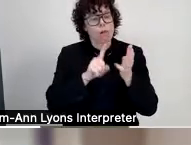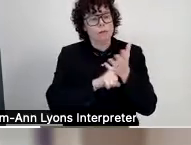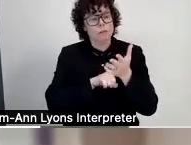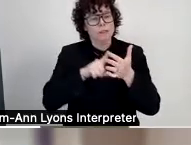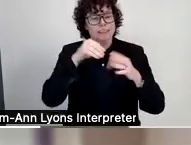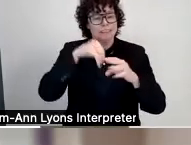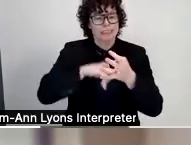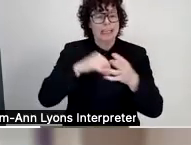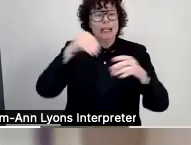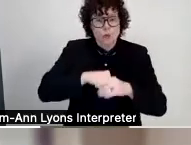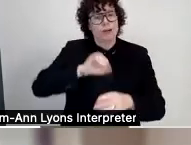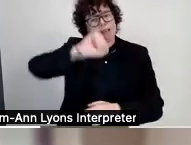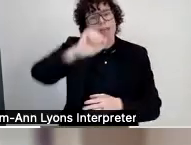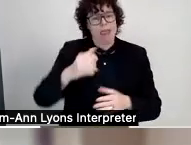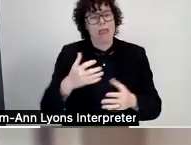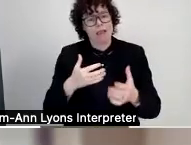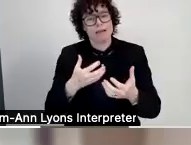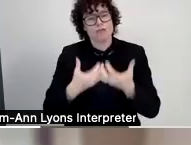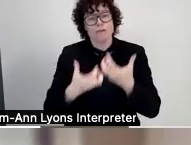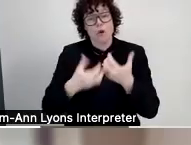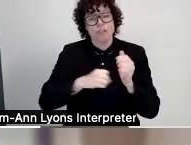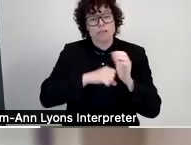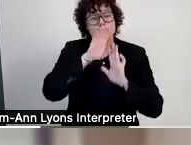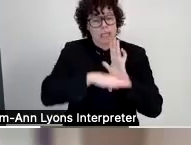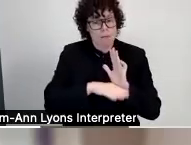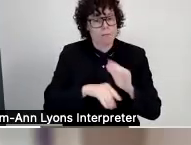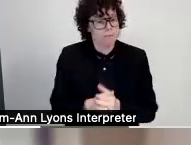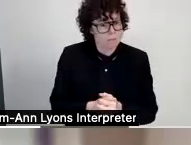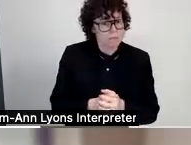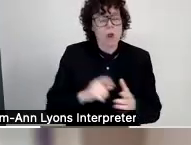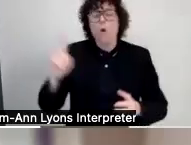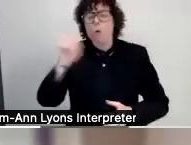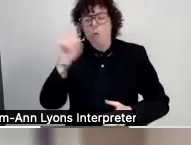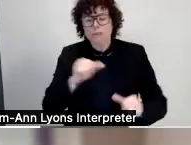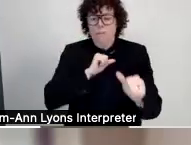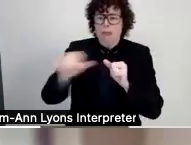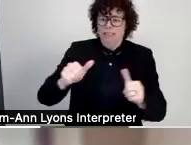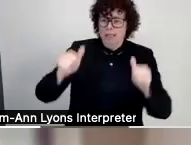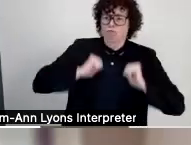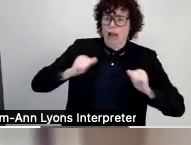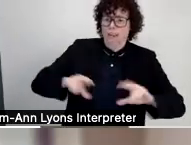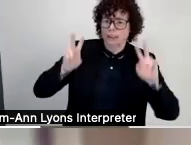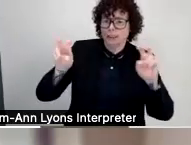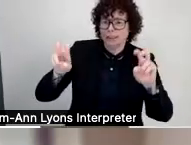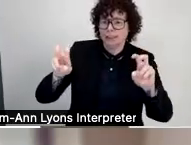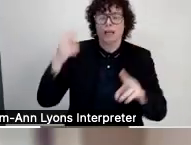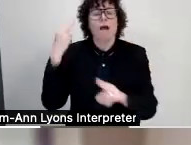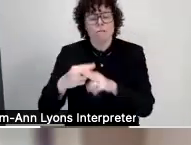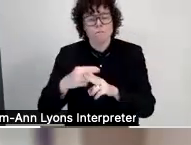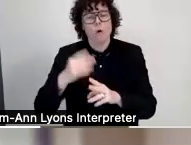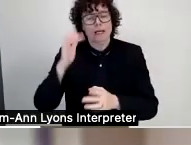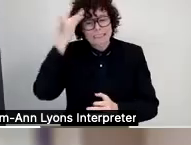The University of Queensland team also did some consultations to find out what people think is best practice when it comes to education and training about